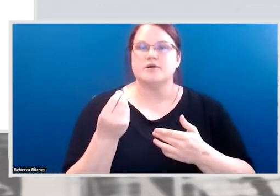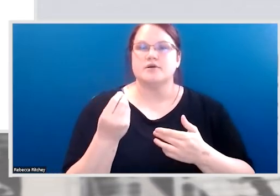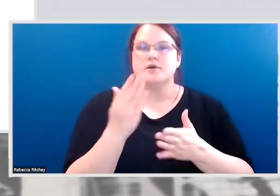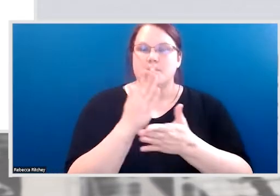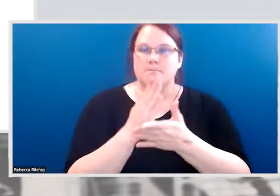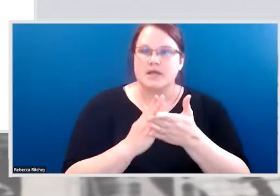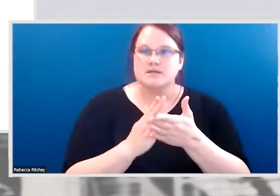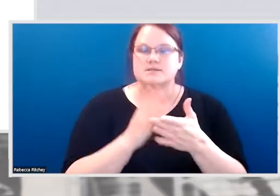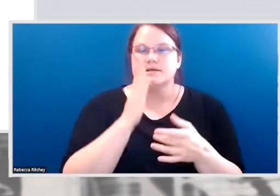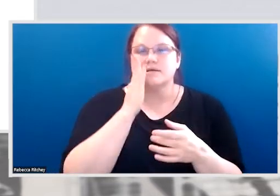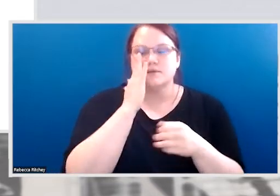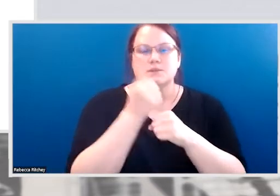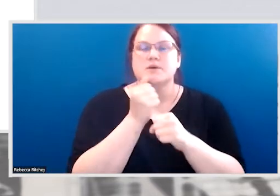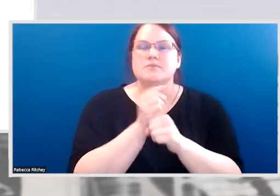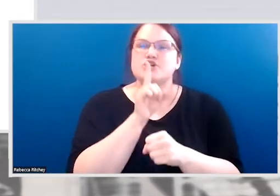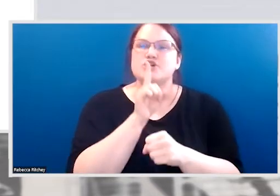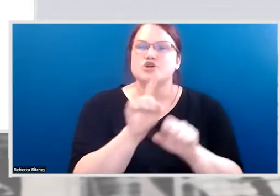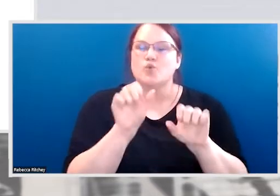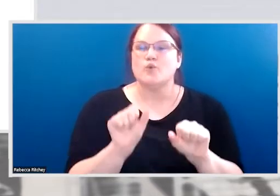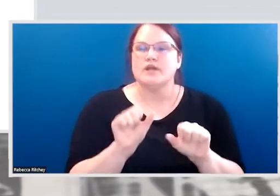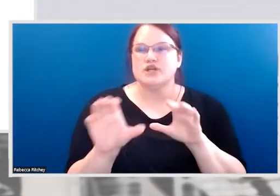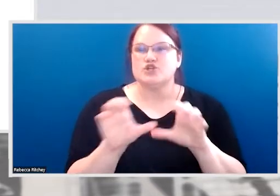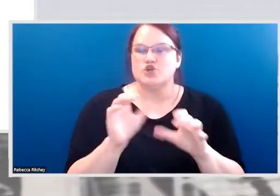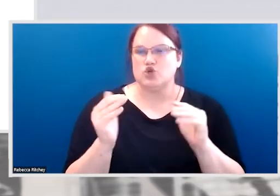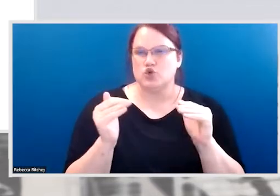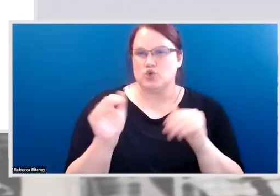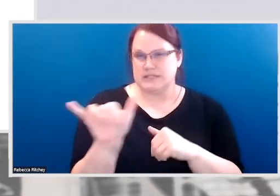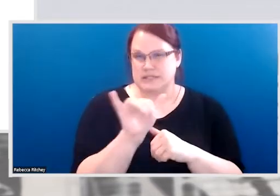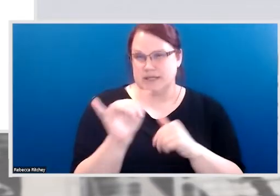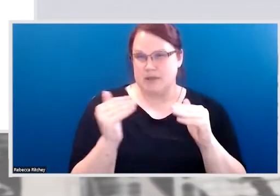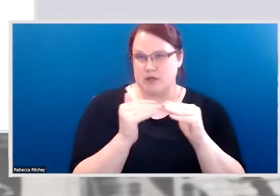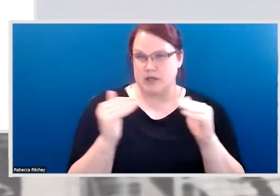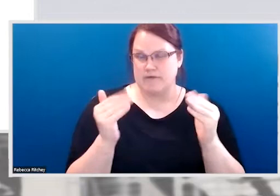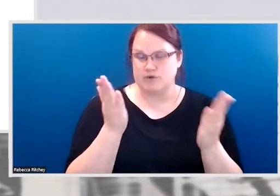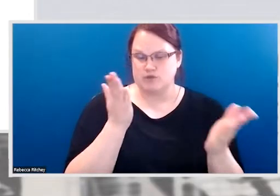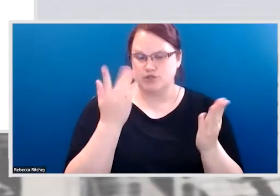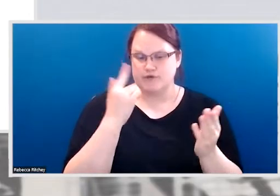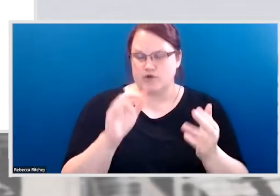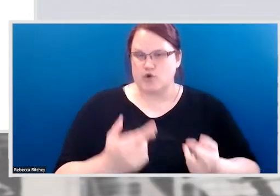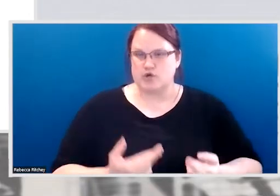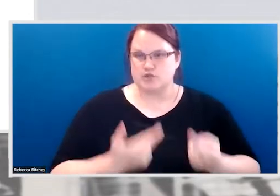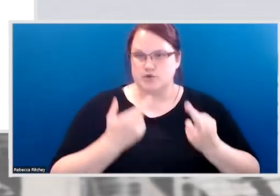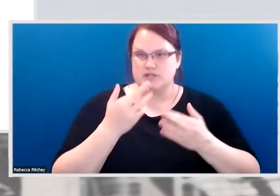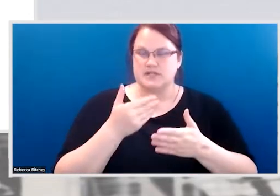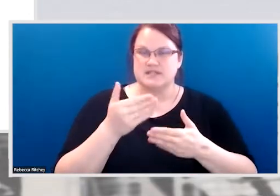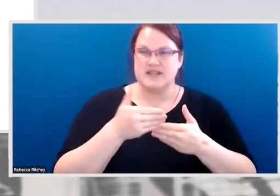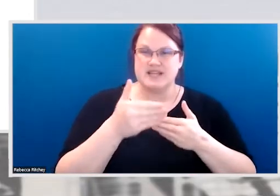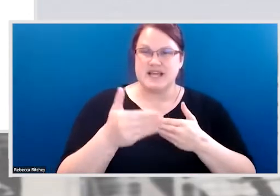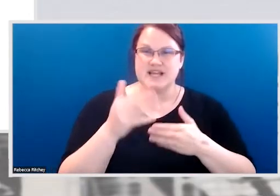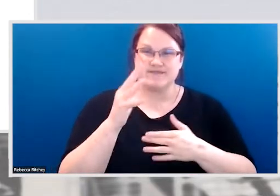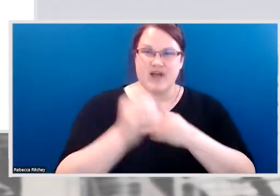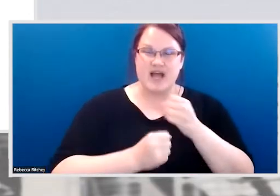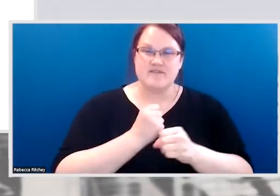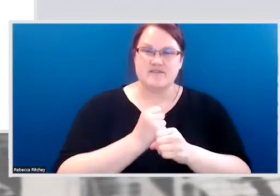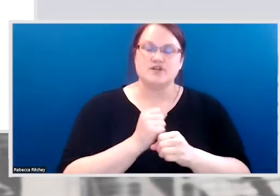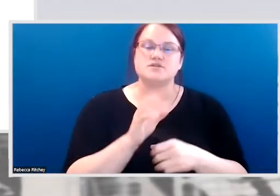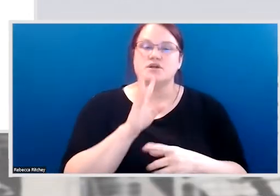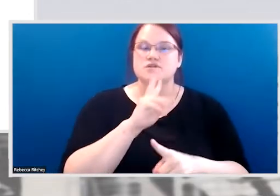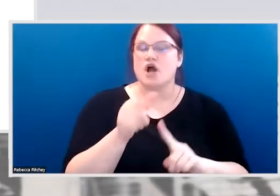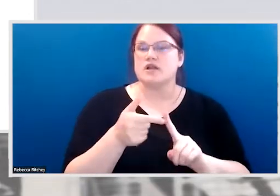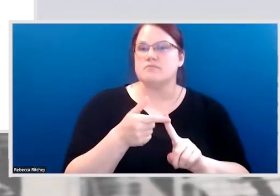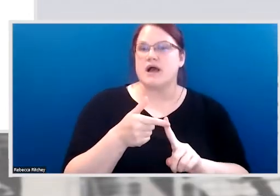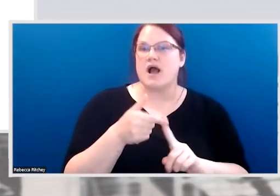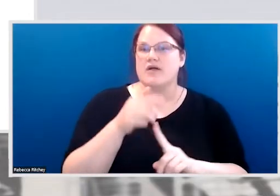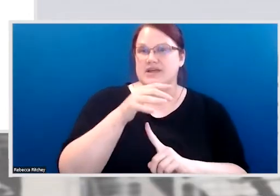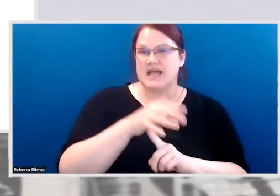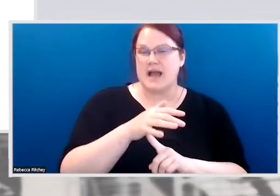outer years, to make sure that we can do similar levels of service for residents through the next 5 years. So when we're talking about the capital